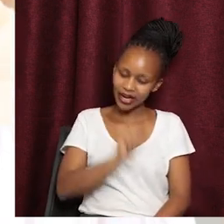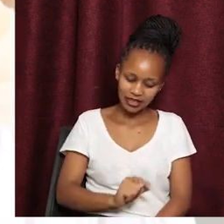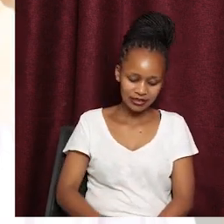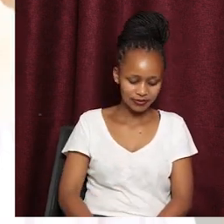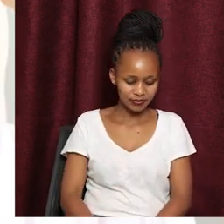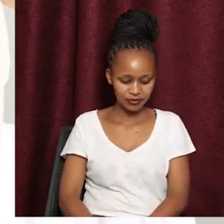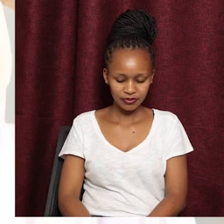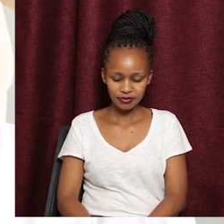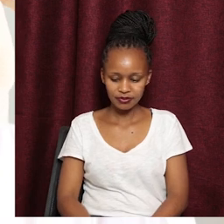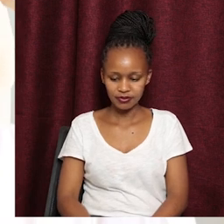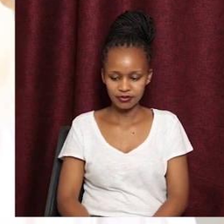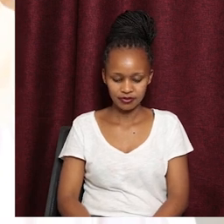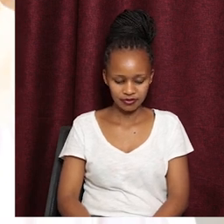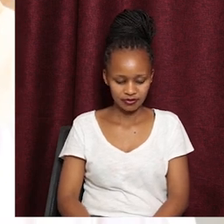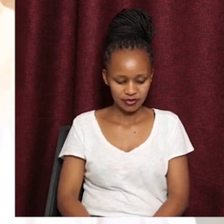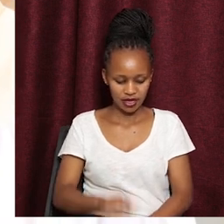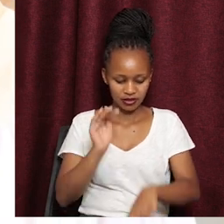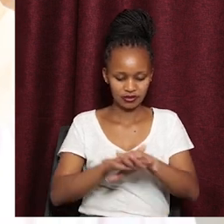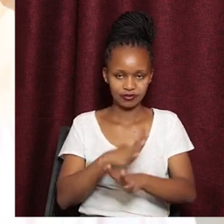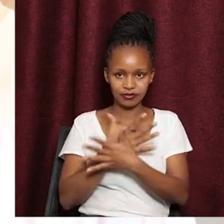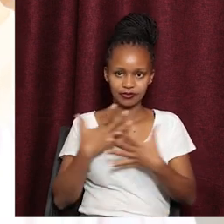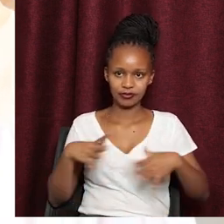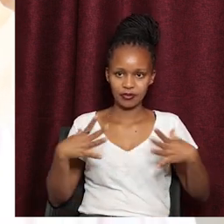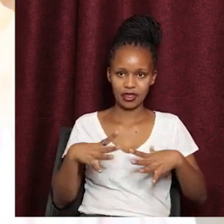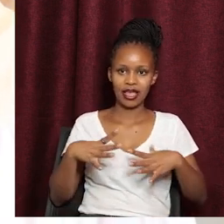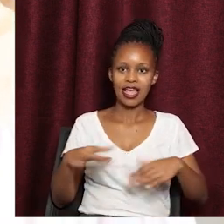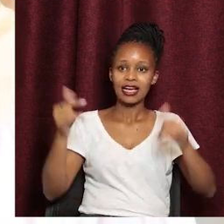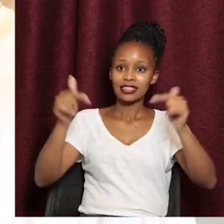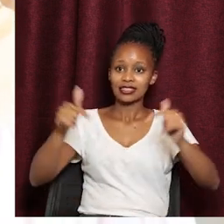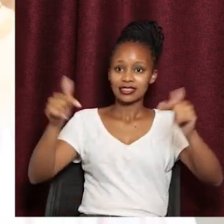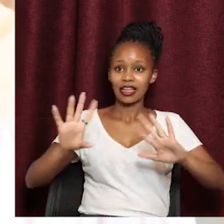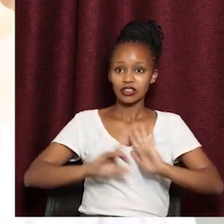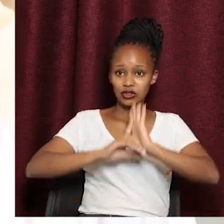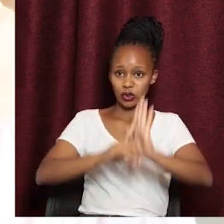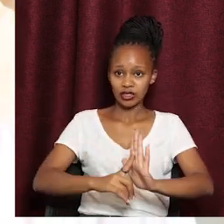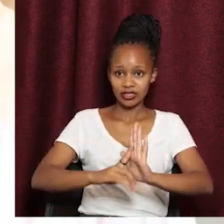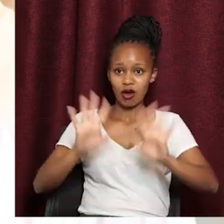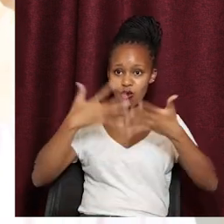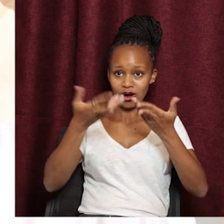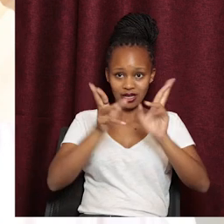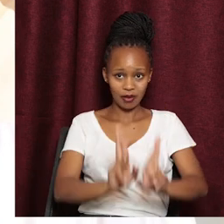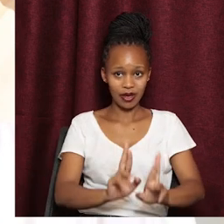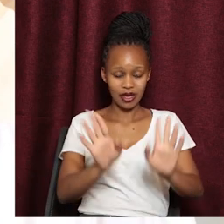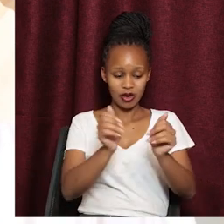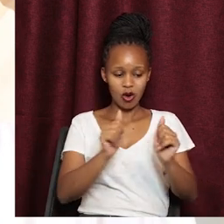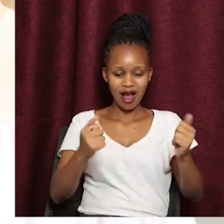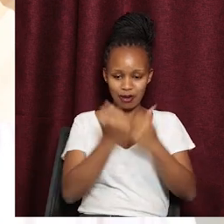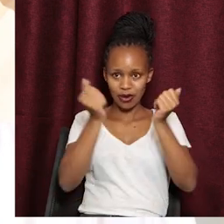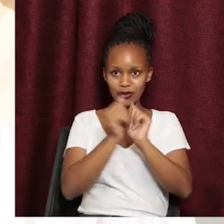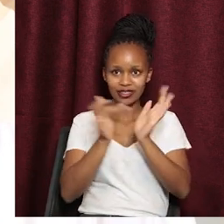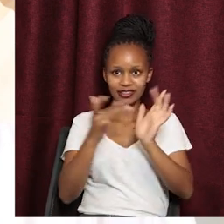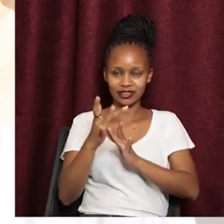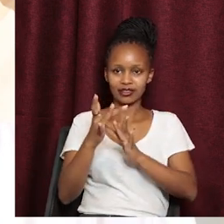Dear good people, this is precisely what happened to Jesus.